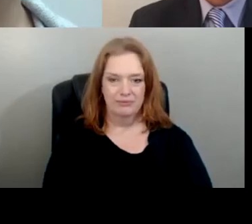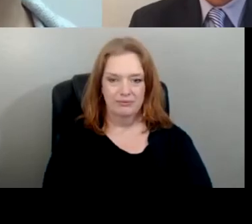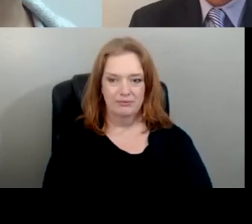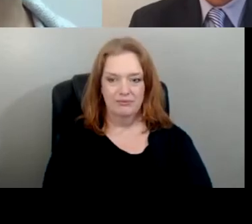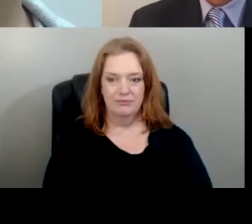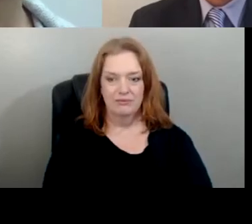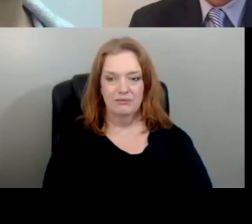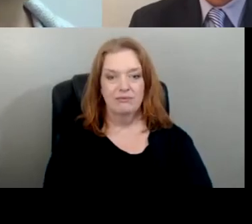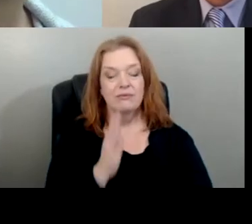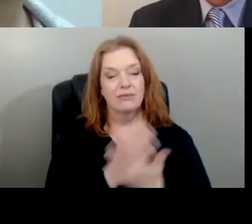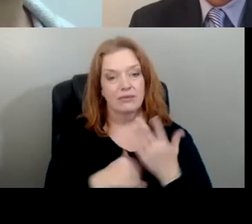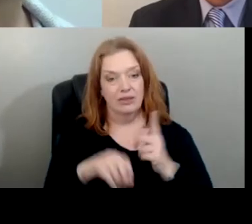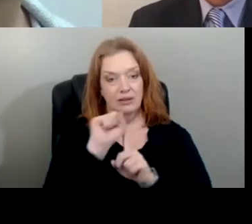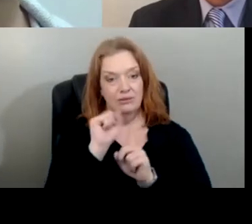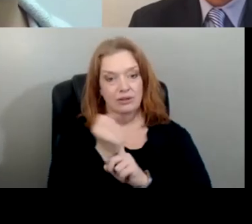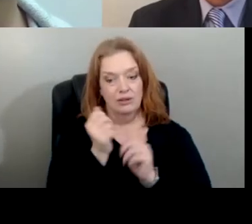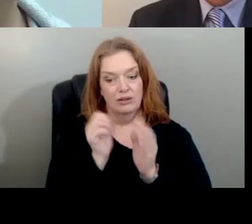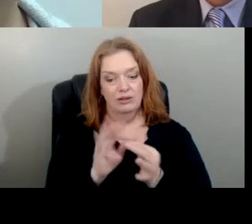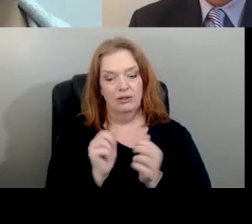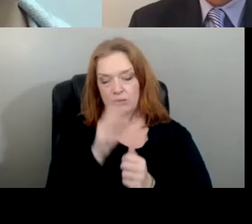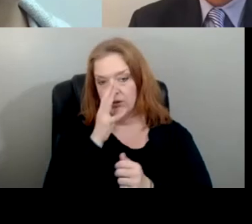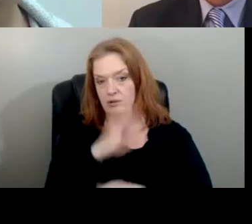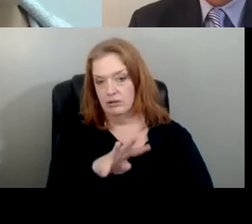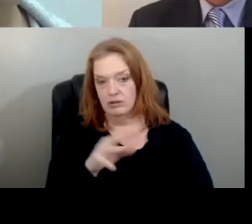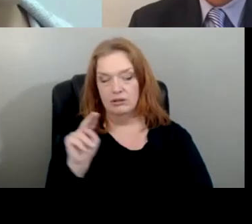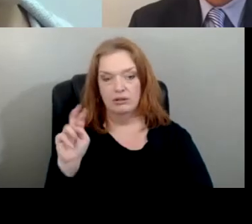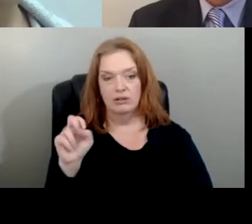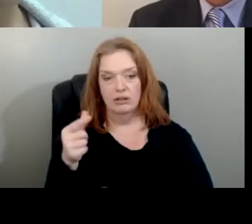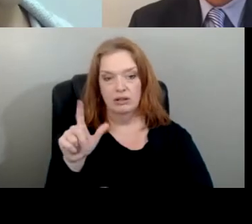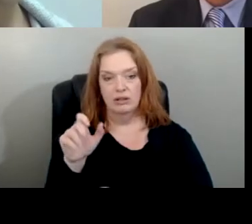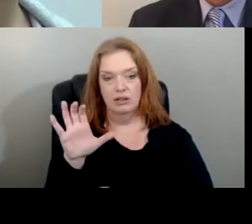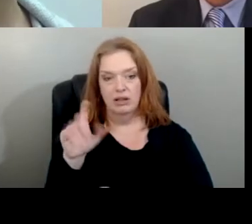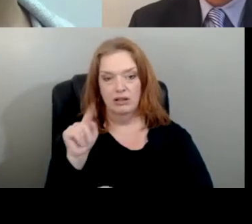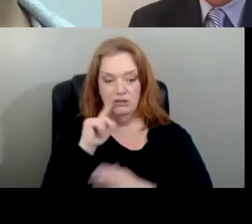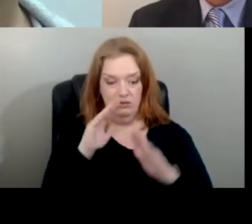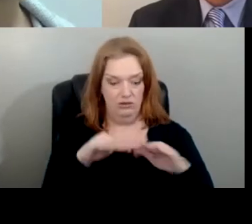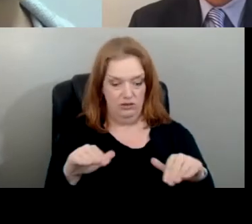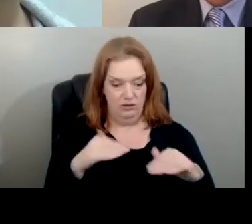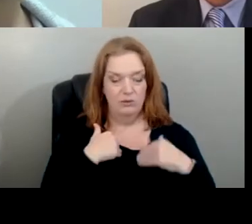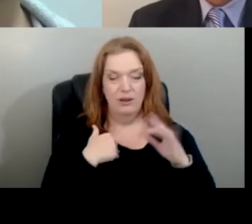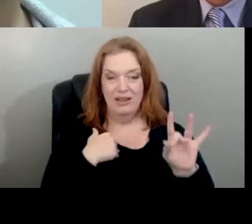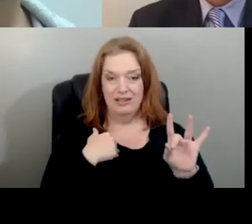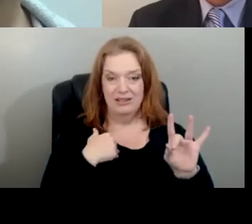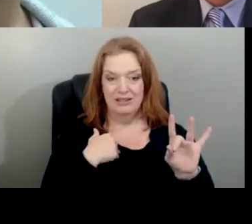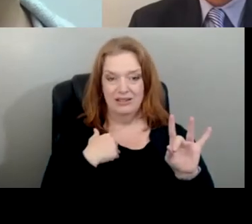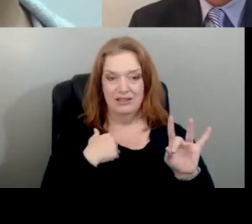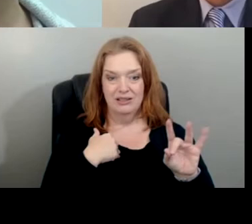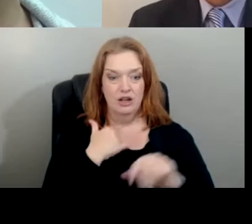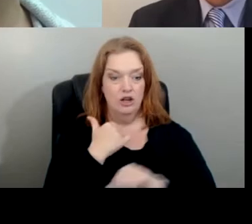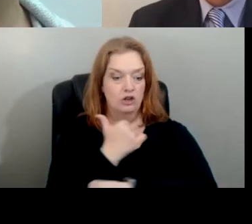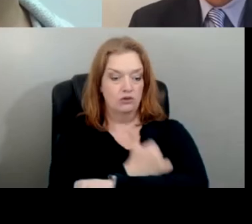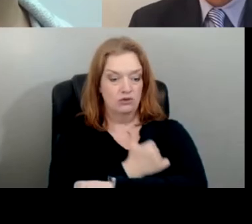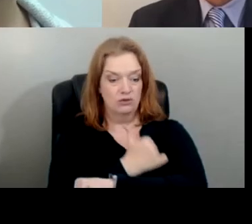for neglect, some of our numbers are reflecting in children, 8 cases. Drug endangerment, we